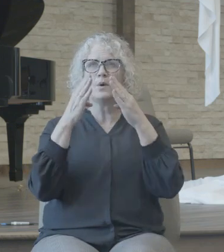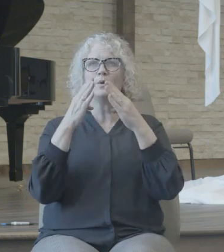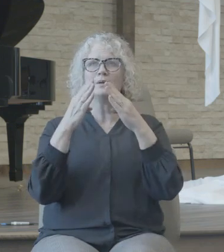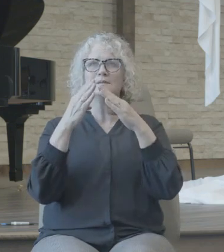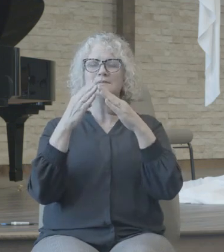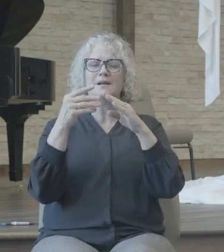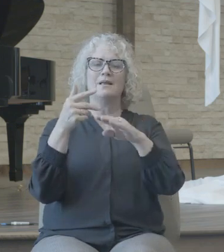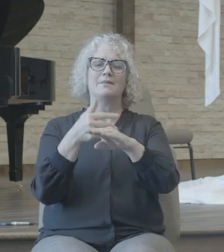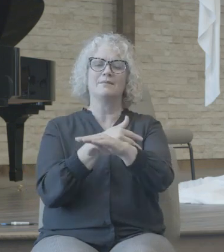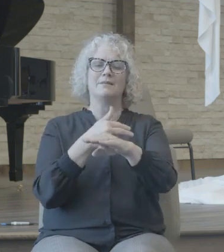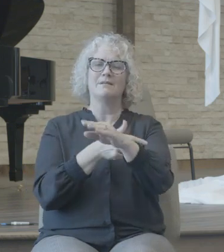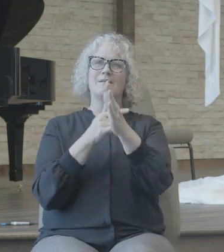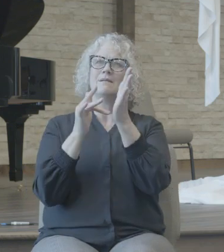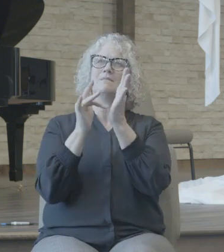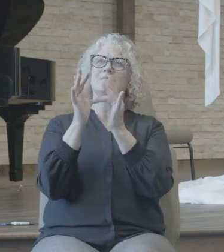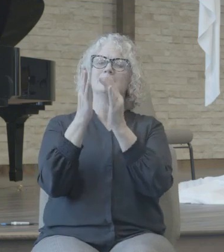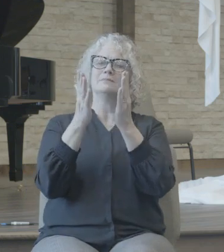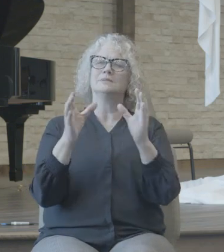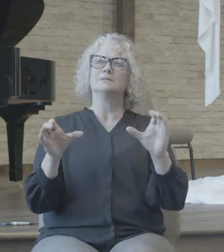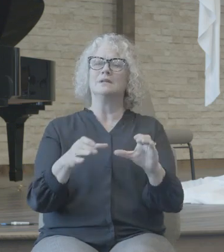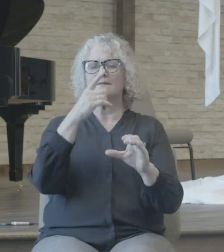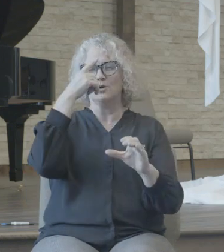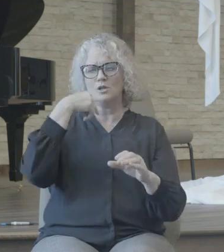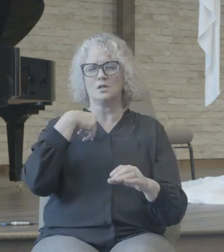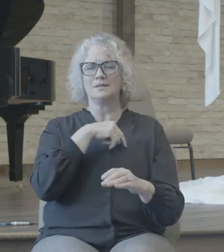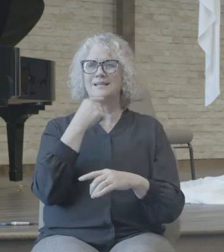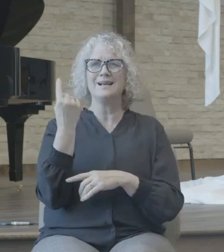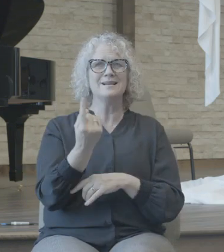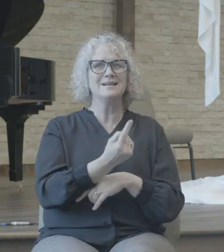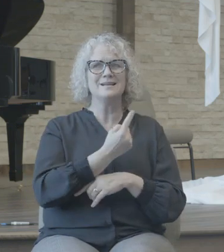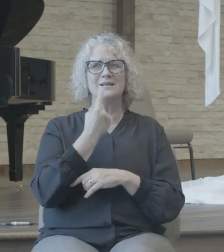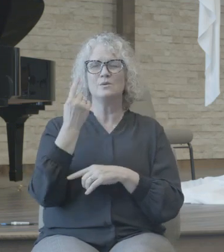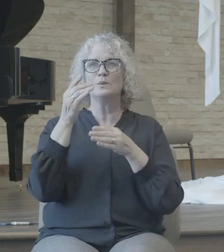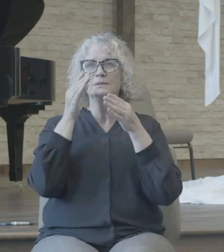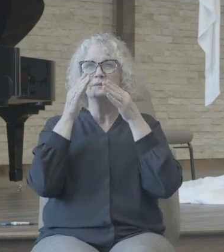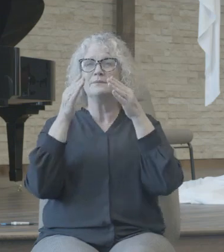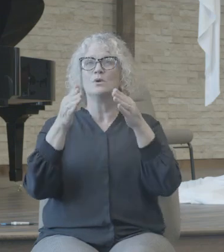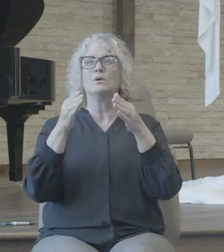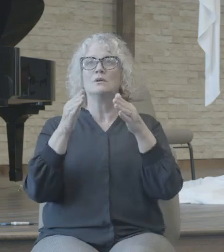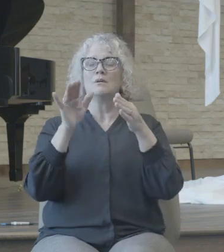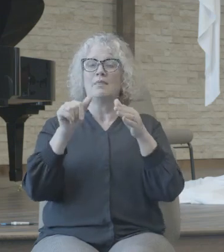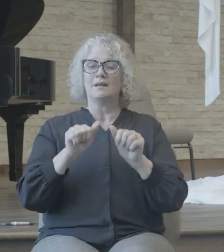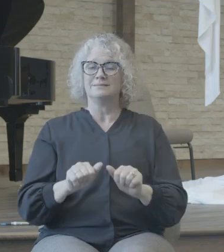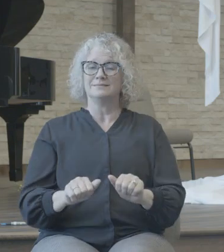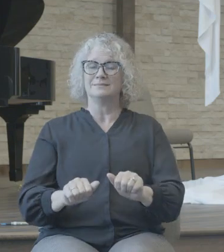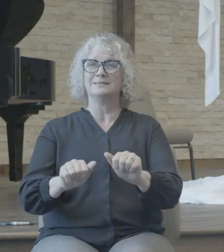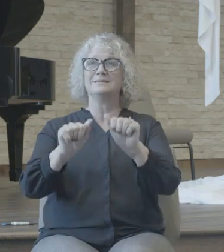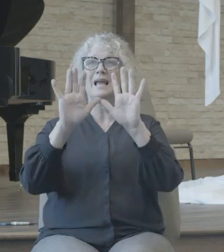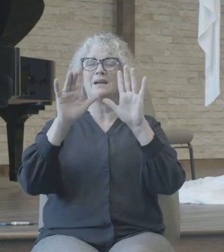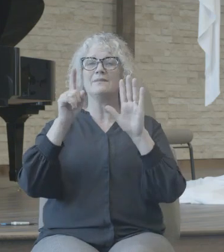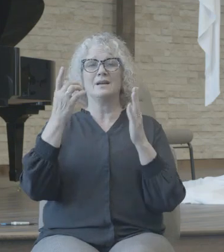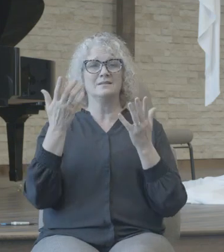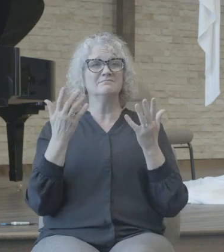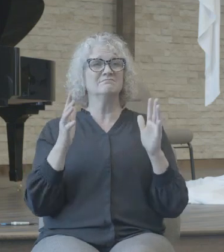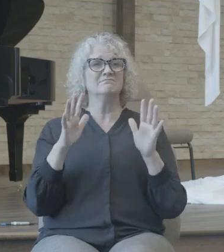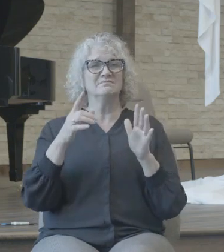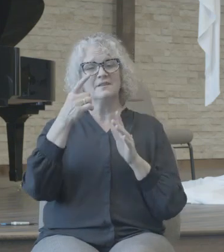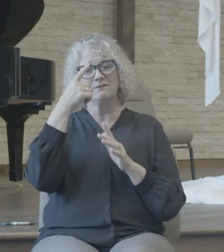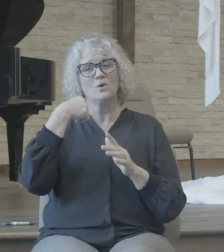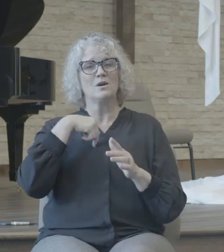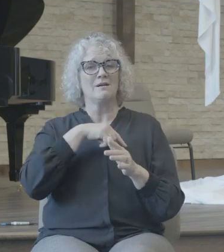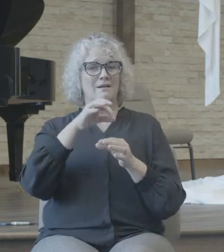us. We must always focus on the sacrifice he made for us.